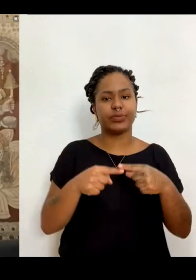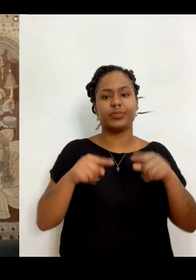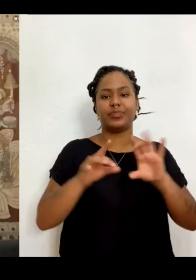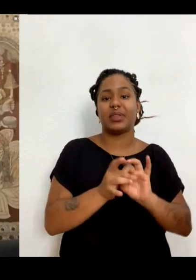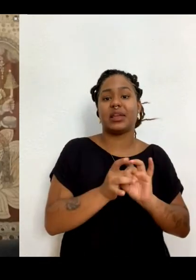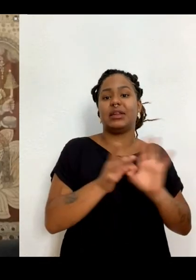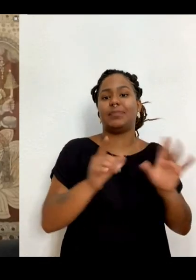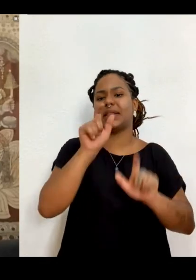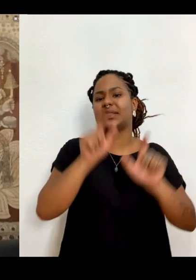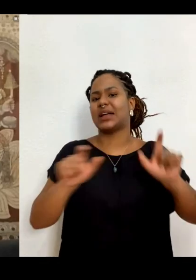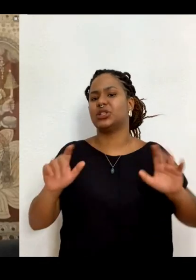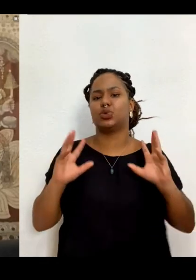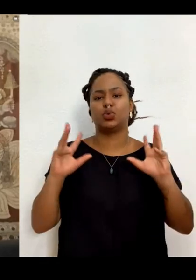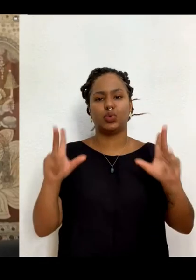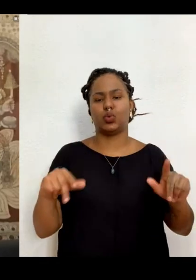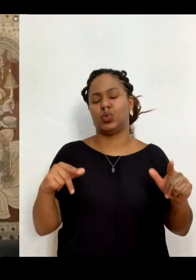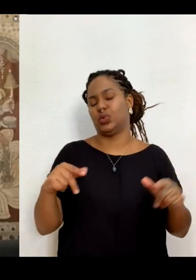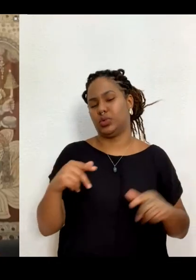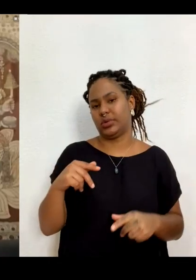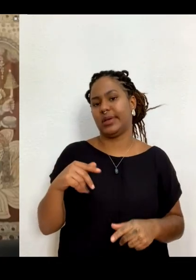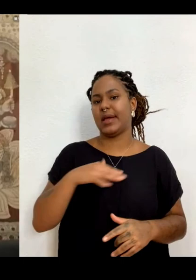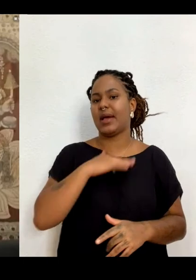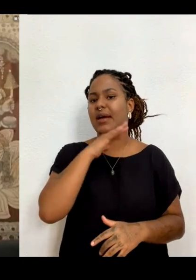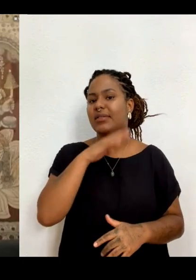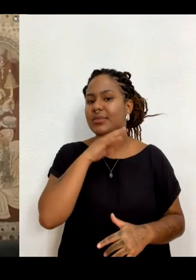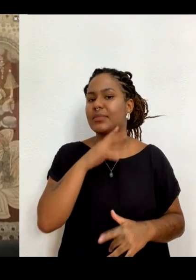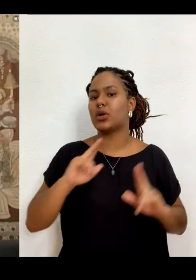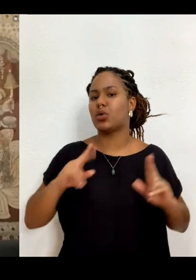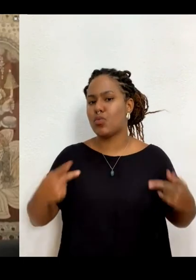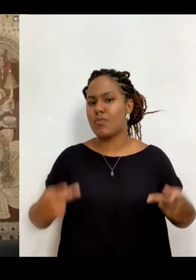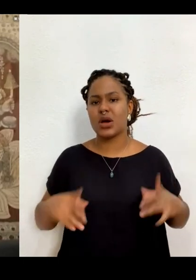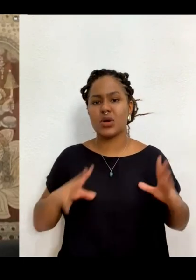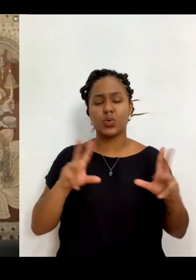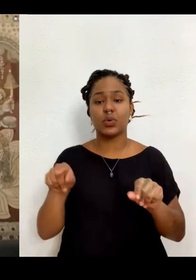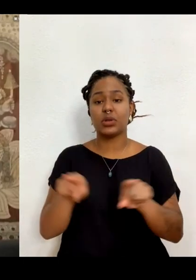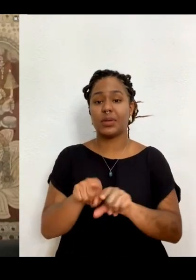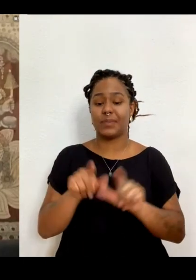human and the ecological spaces that allow you to be free